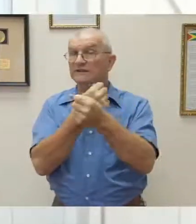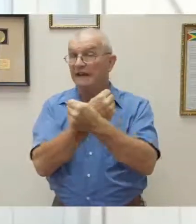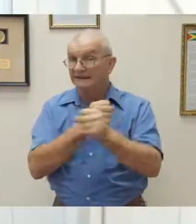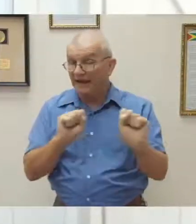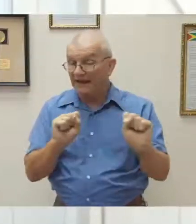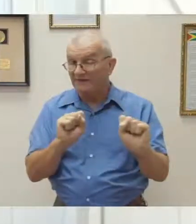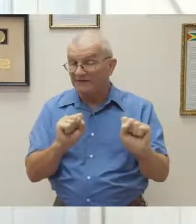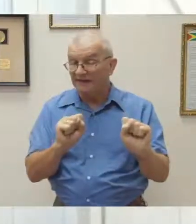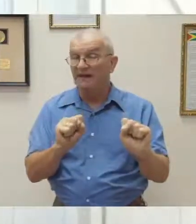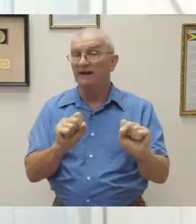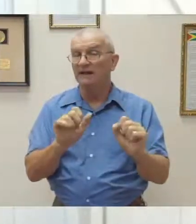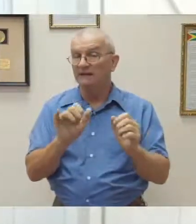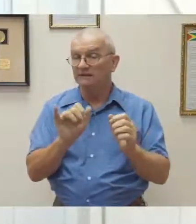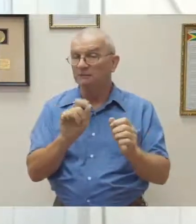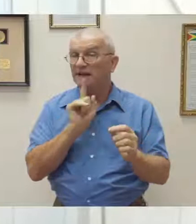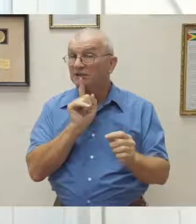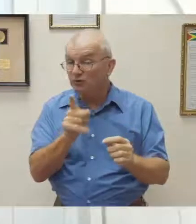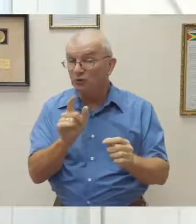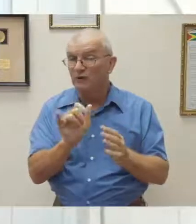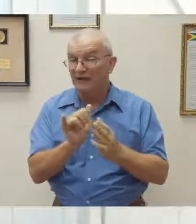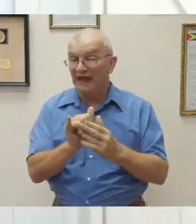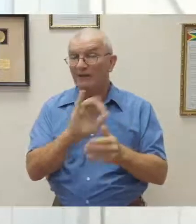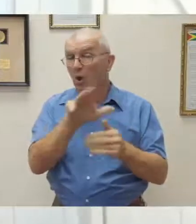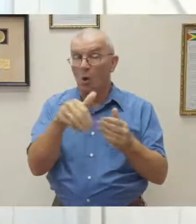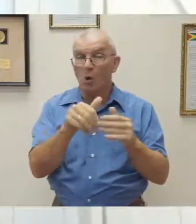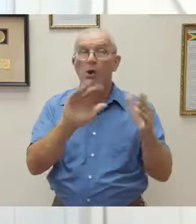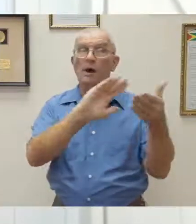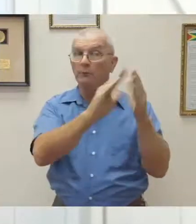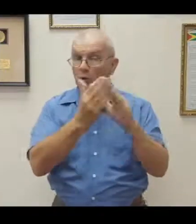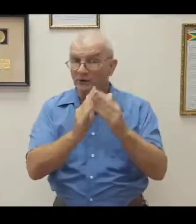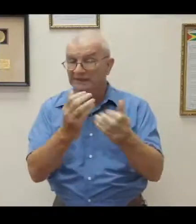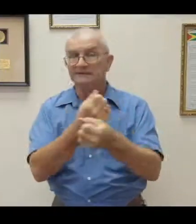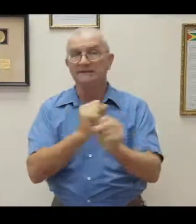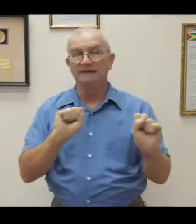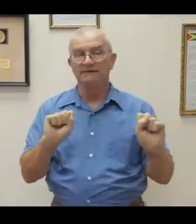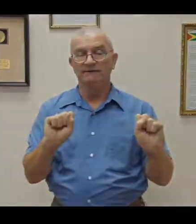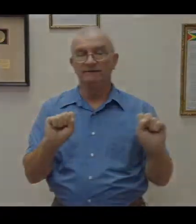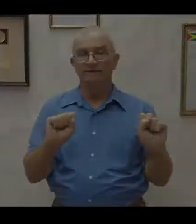is ensuring that the entire community stays safe.